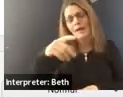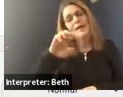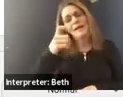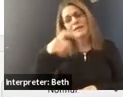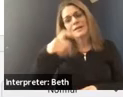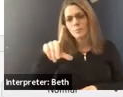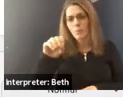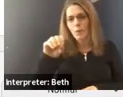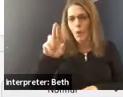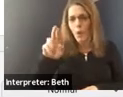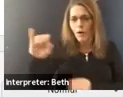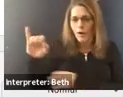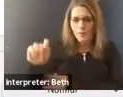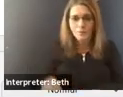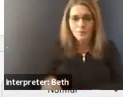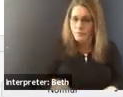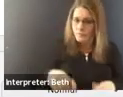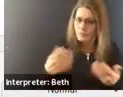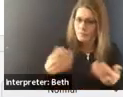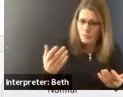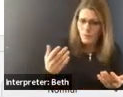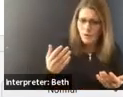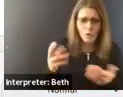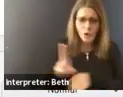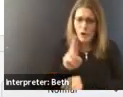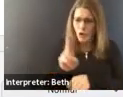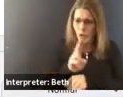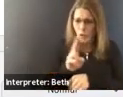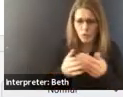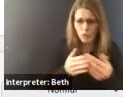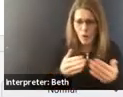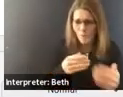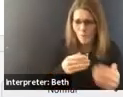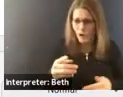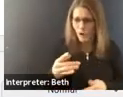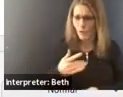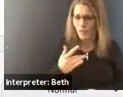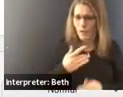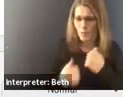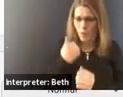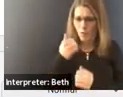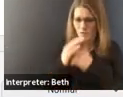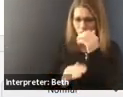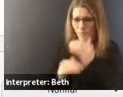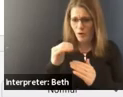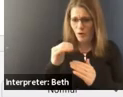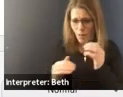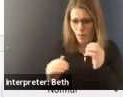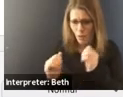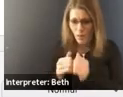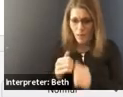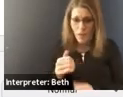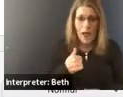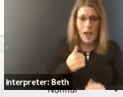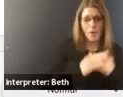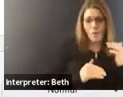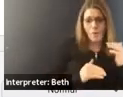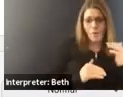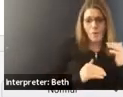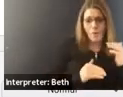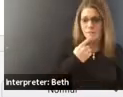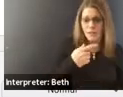feel comfortable with. I'm very comfortable saying, I'm just going to change the drawing really quick. You might be more comfortable saying, I'm going to